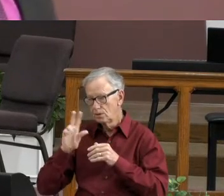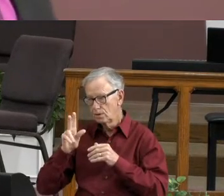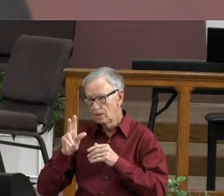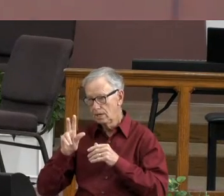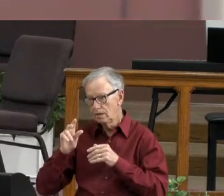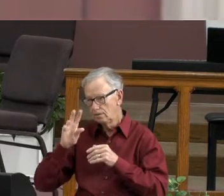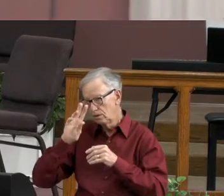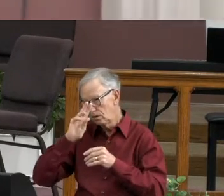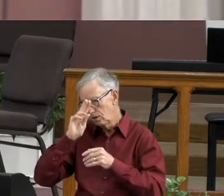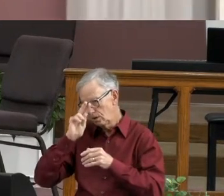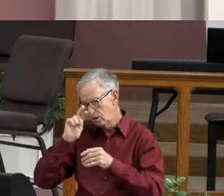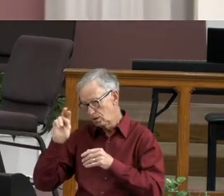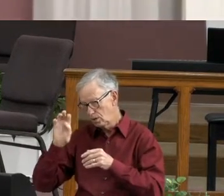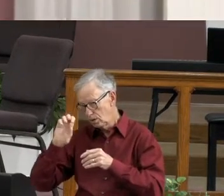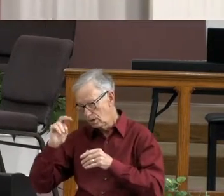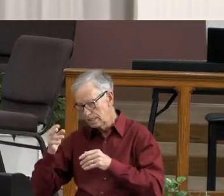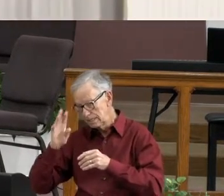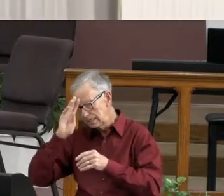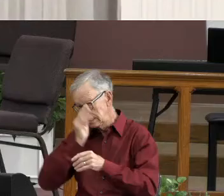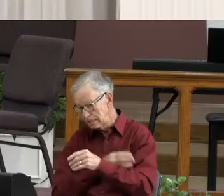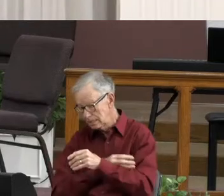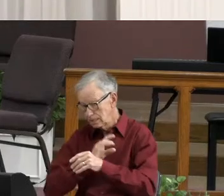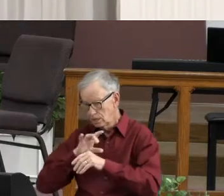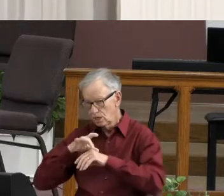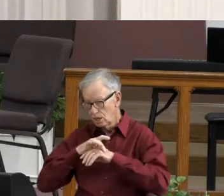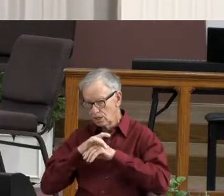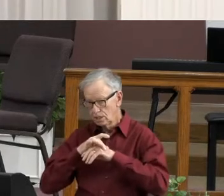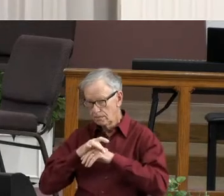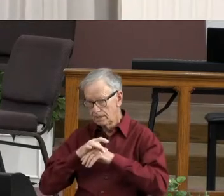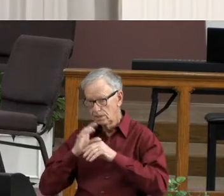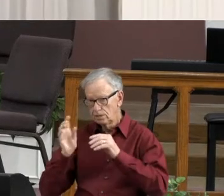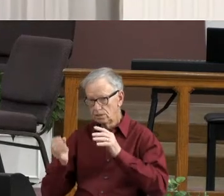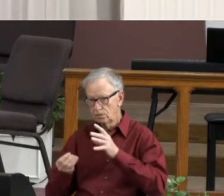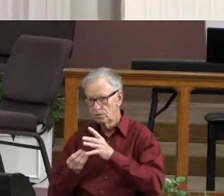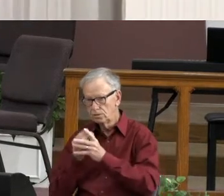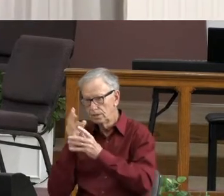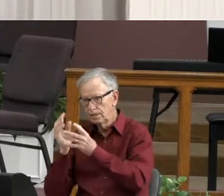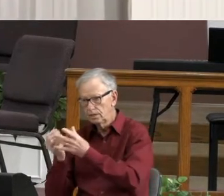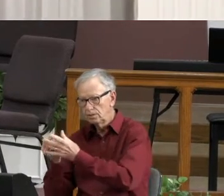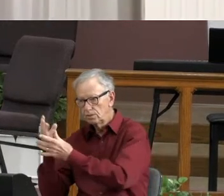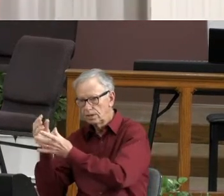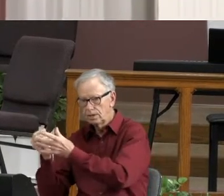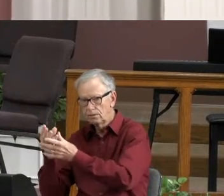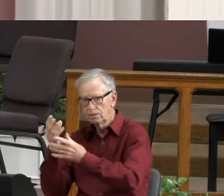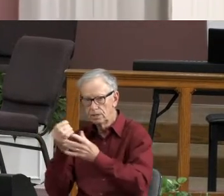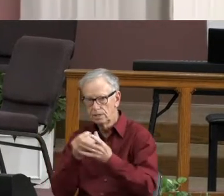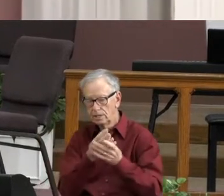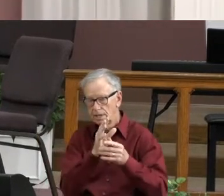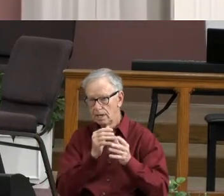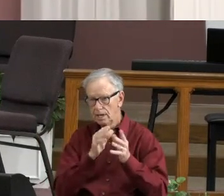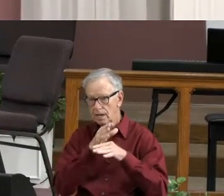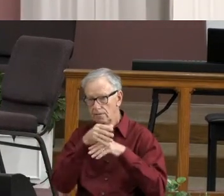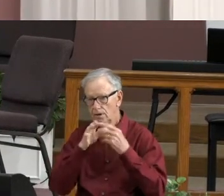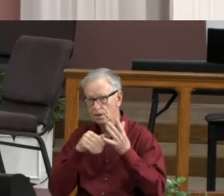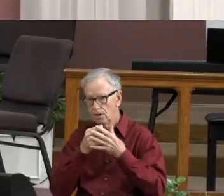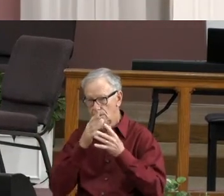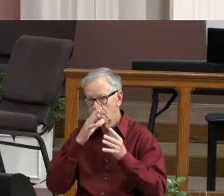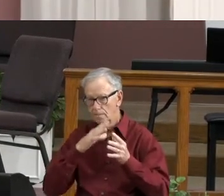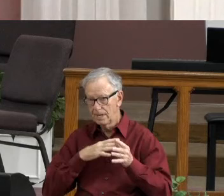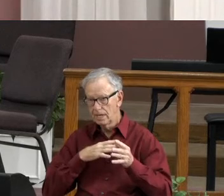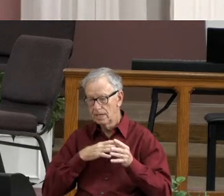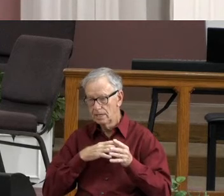sons. The earth is being replenished after all mankind